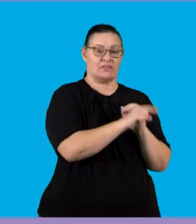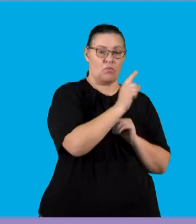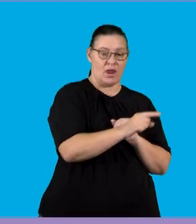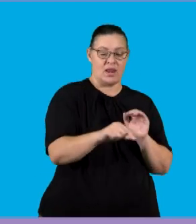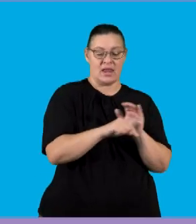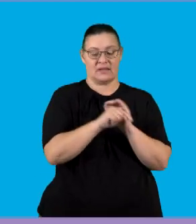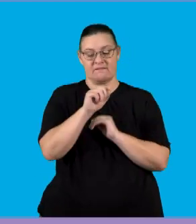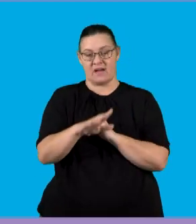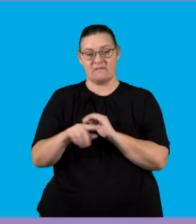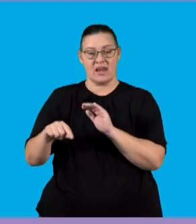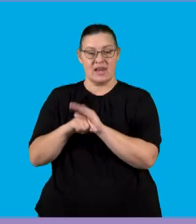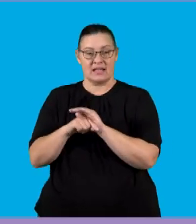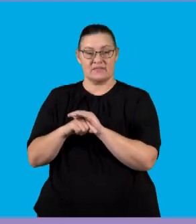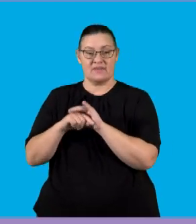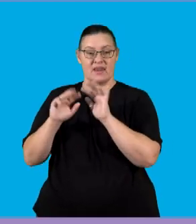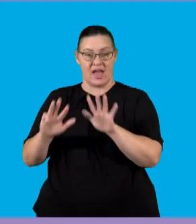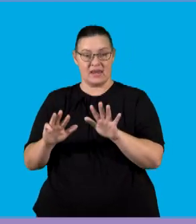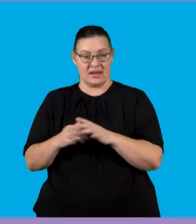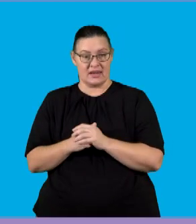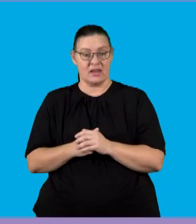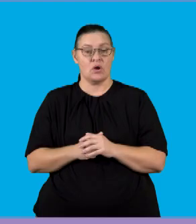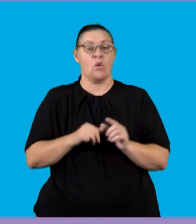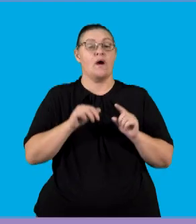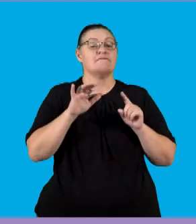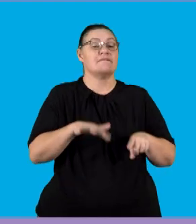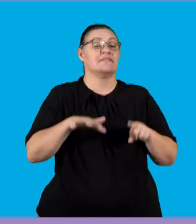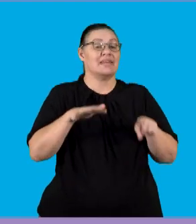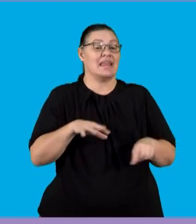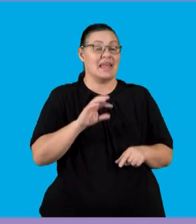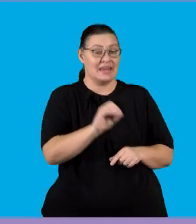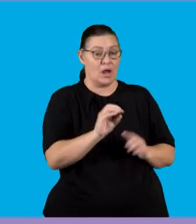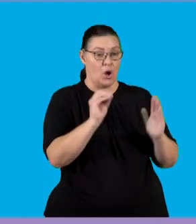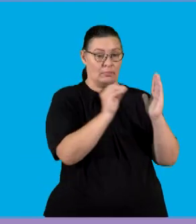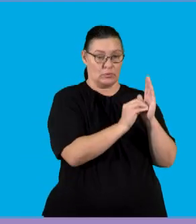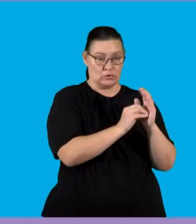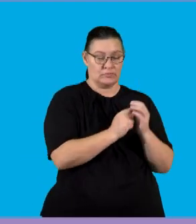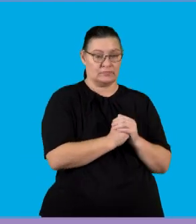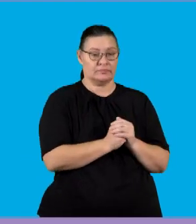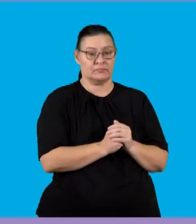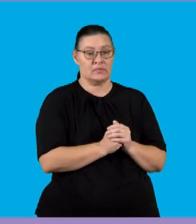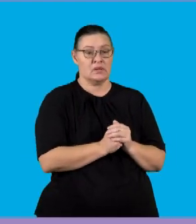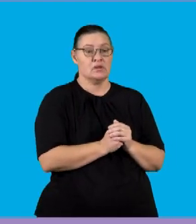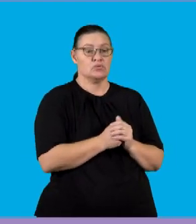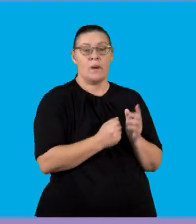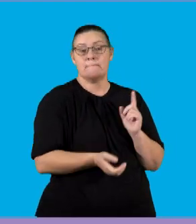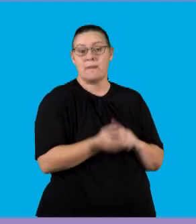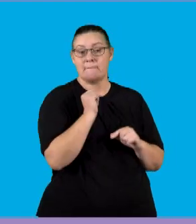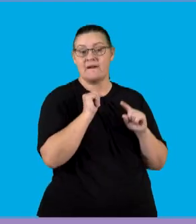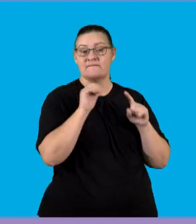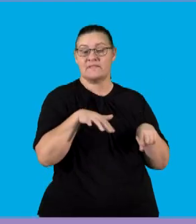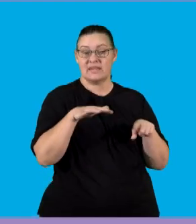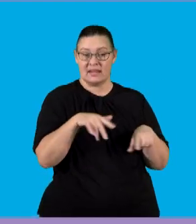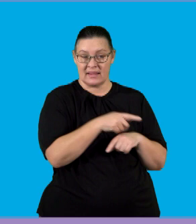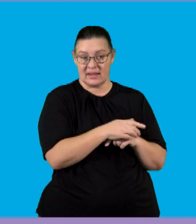-1, -5, and -9. And of course, now we need to find the 15th term. So for us to find the 15th